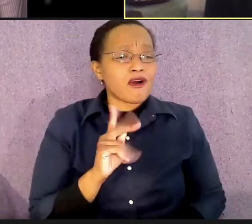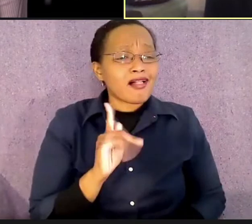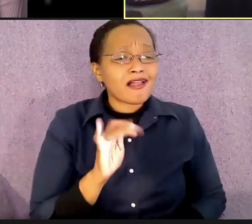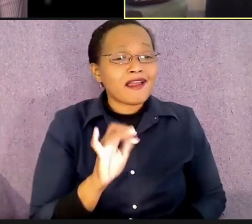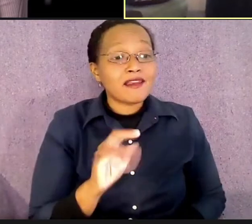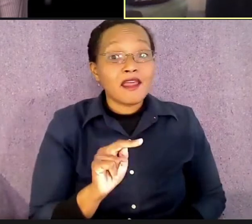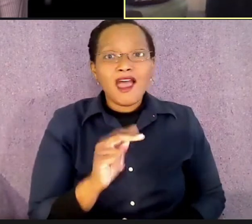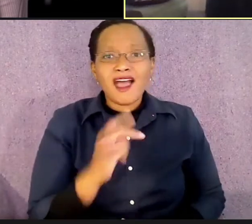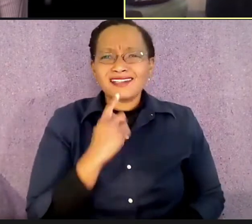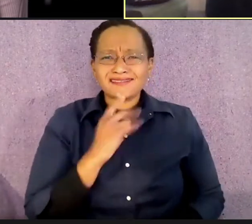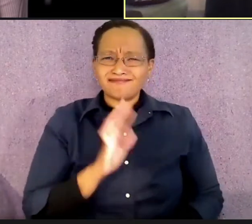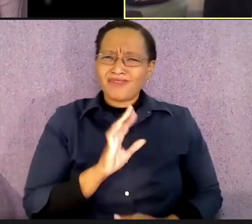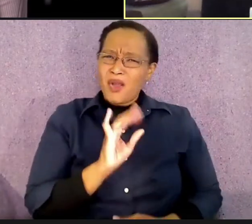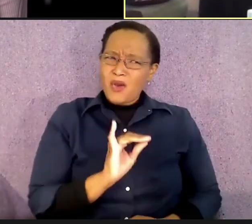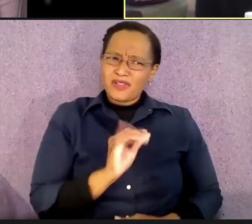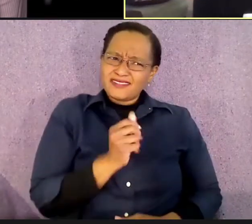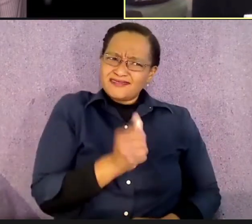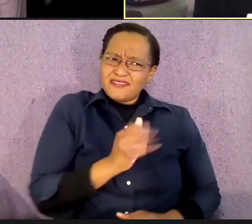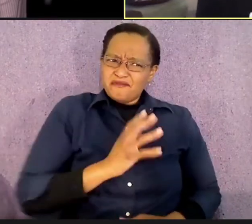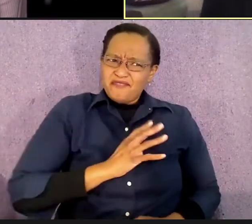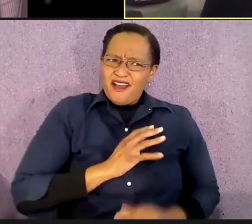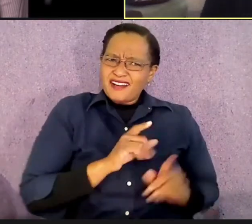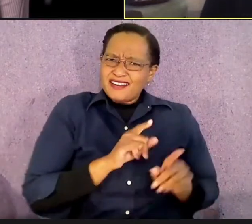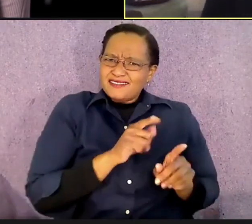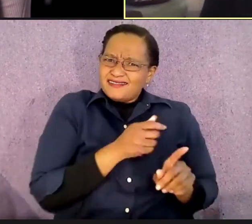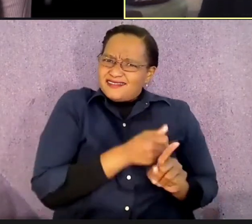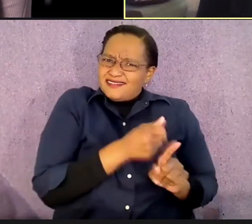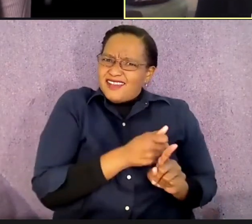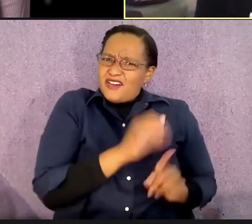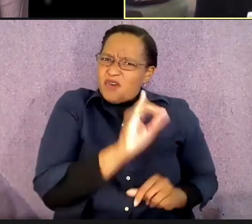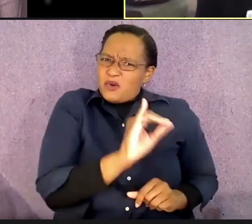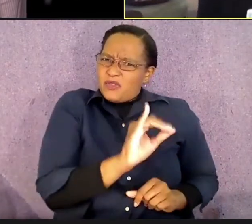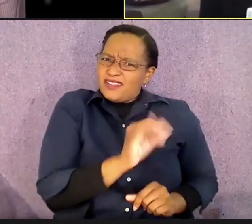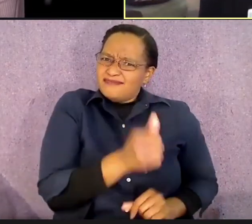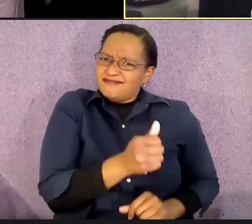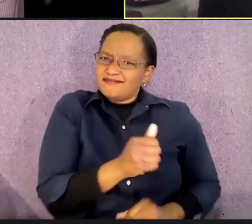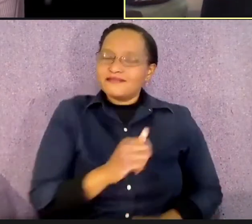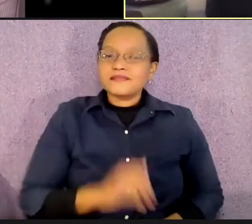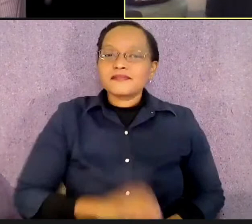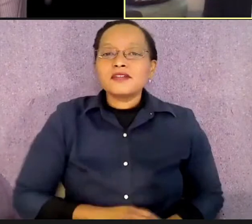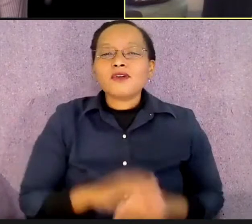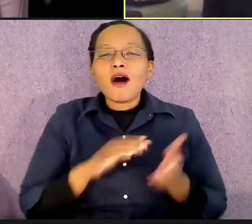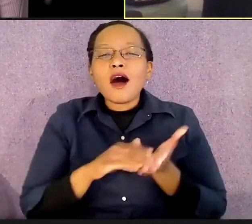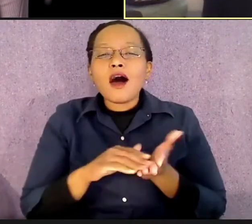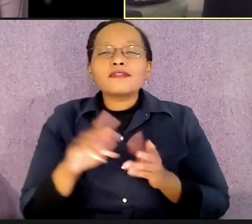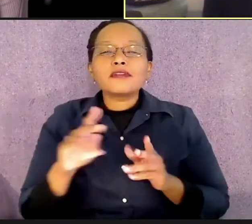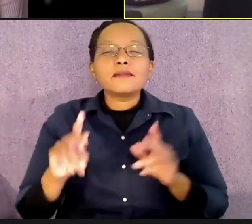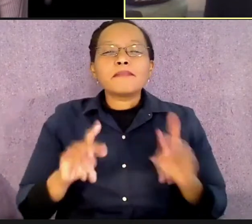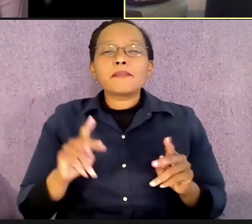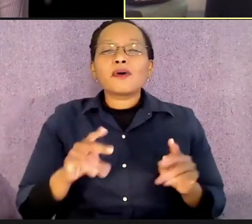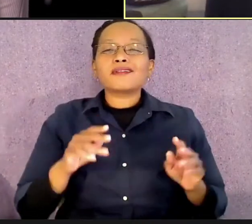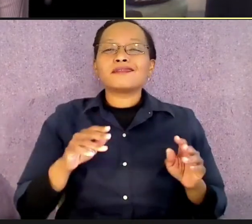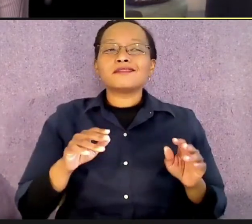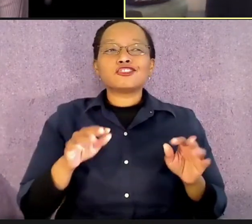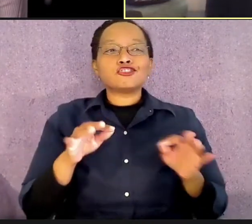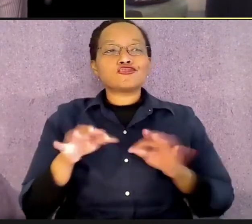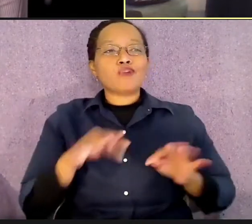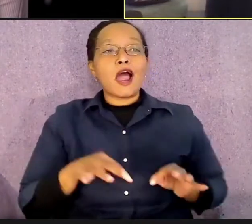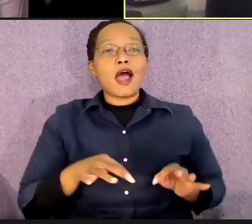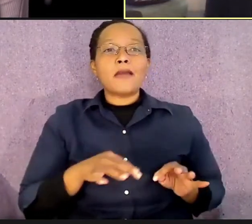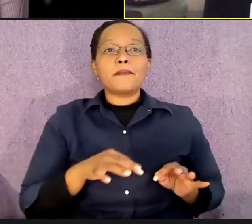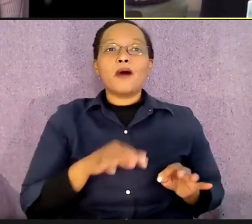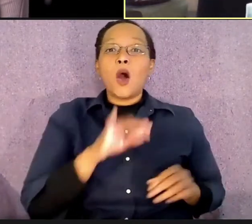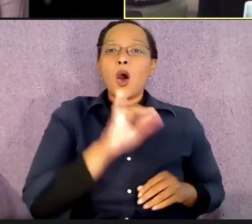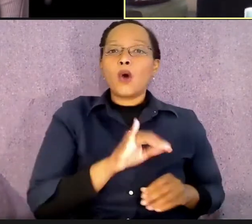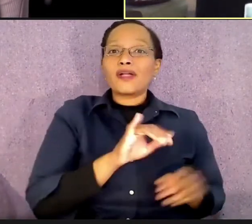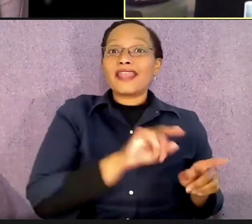fine being Oakland. So I think there's ways in which Oakland is always described as being like another city or or a